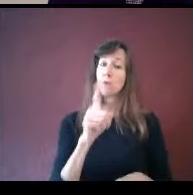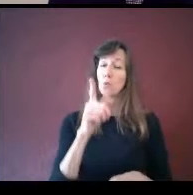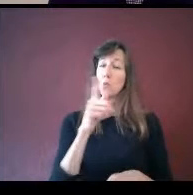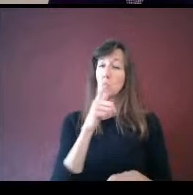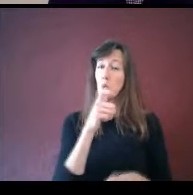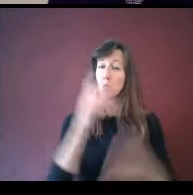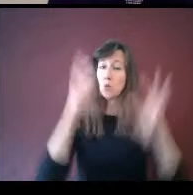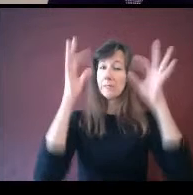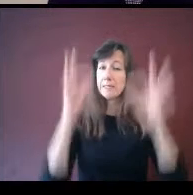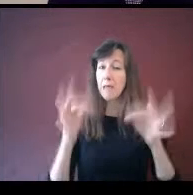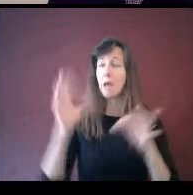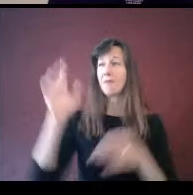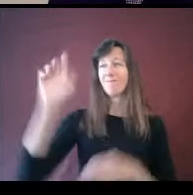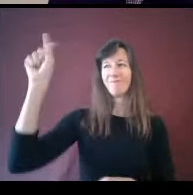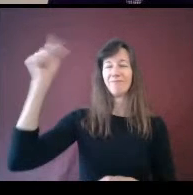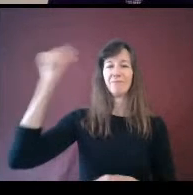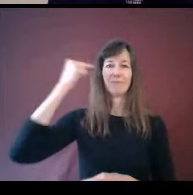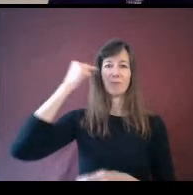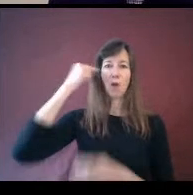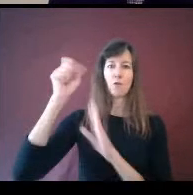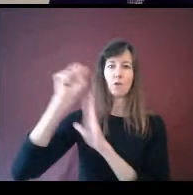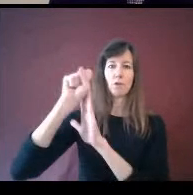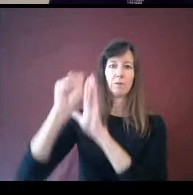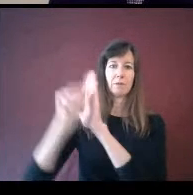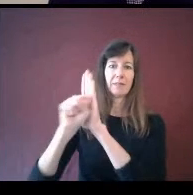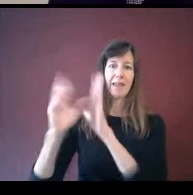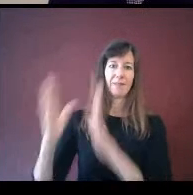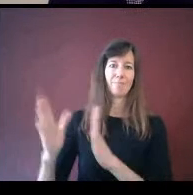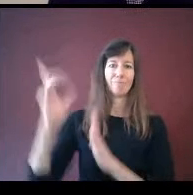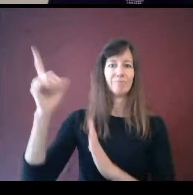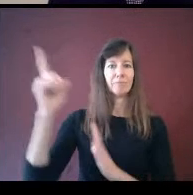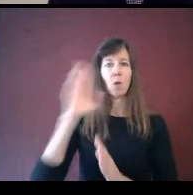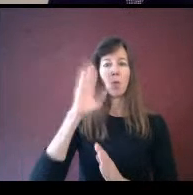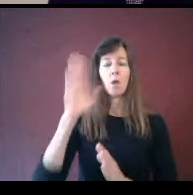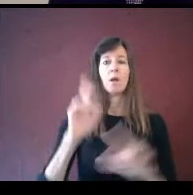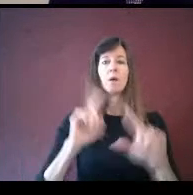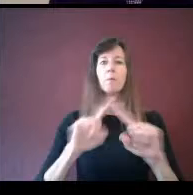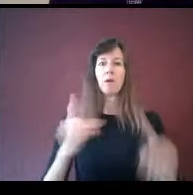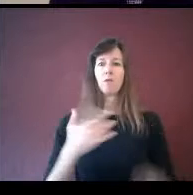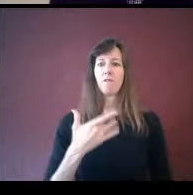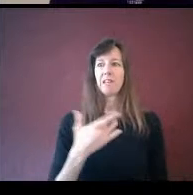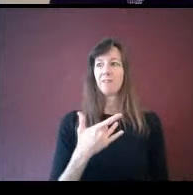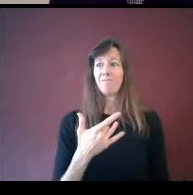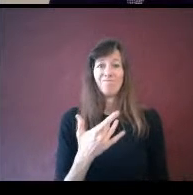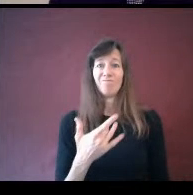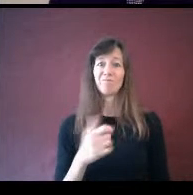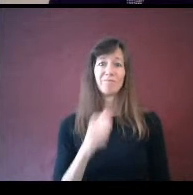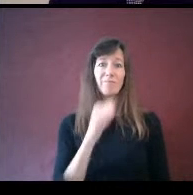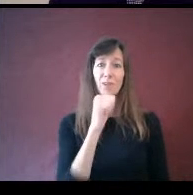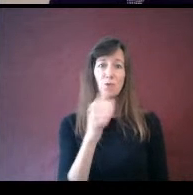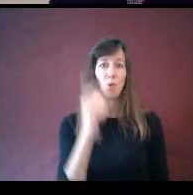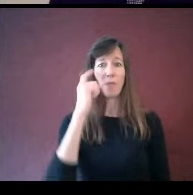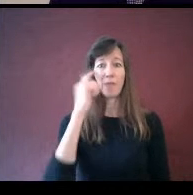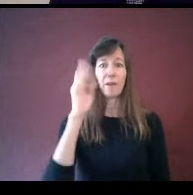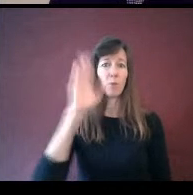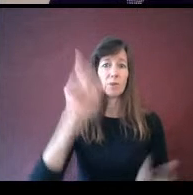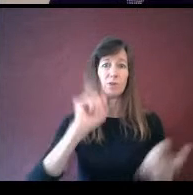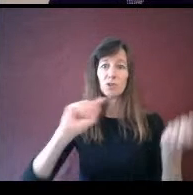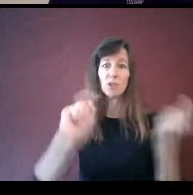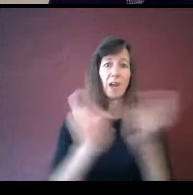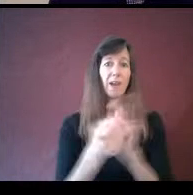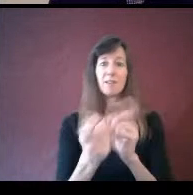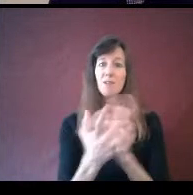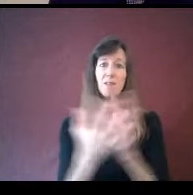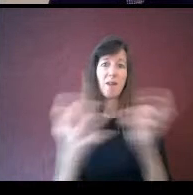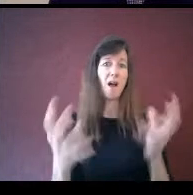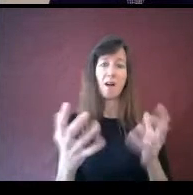don't believe that those widespread closures would dramatically change things. We really think that changing this comes down to